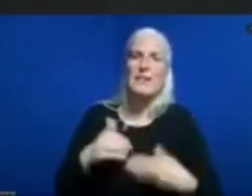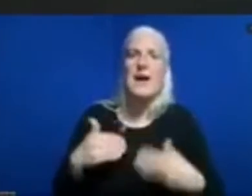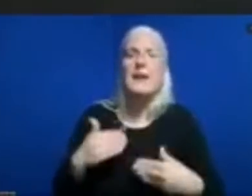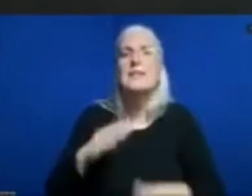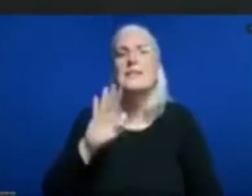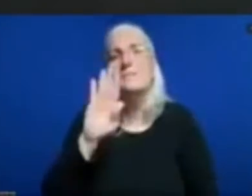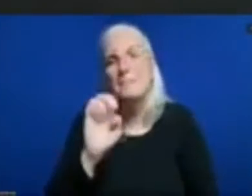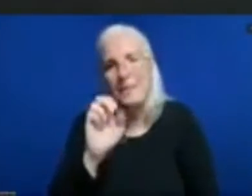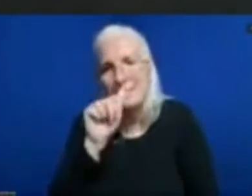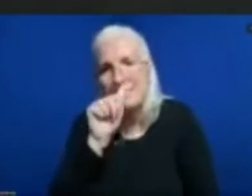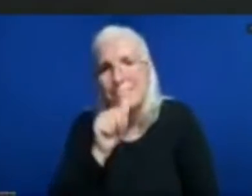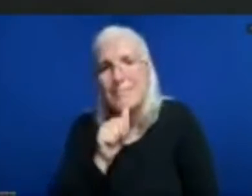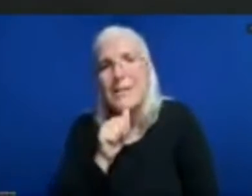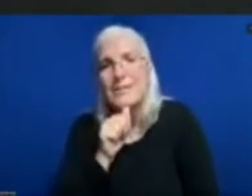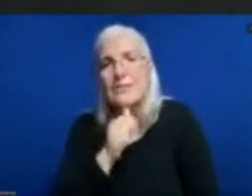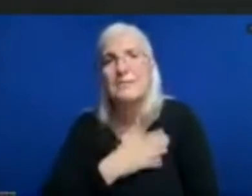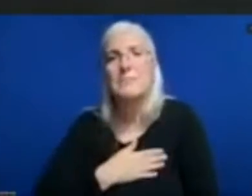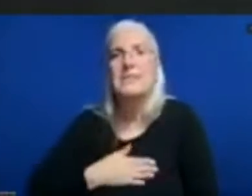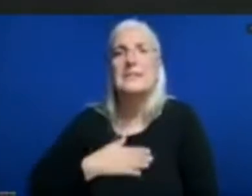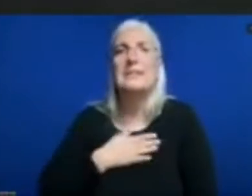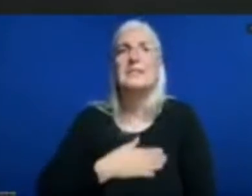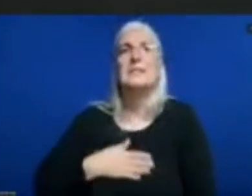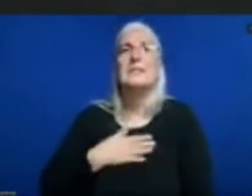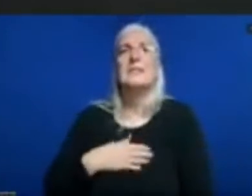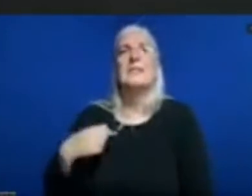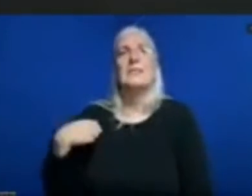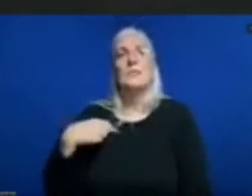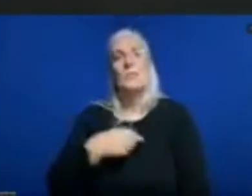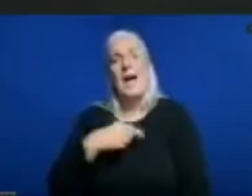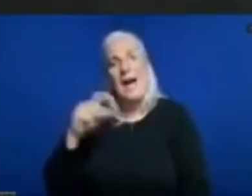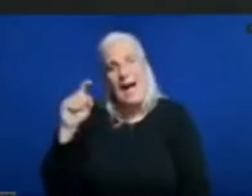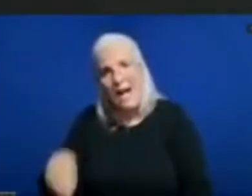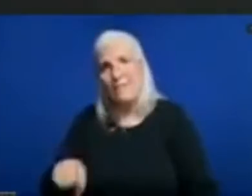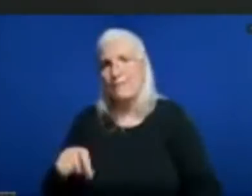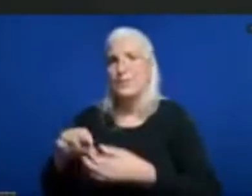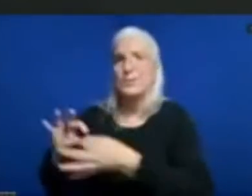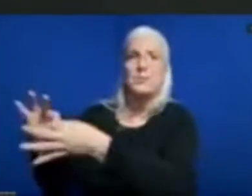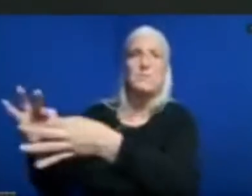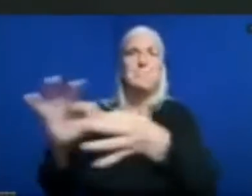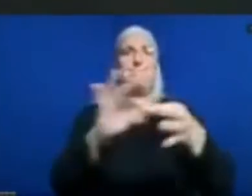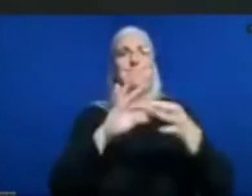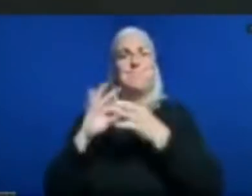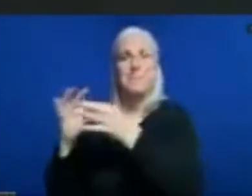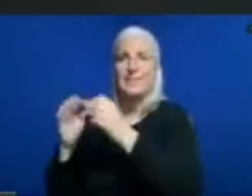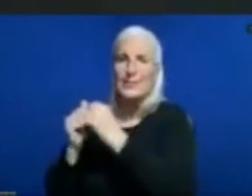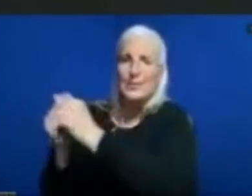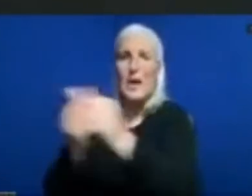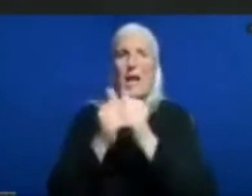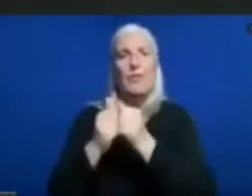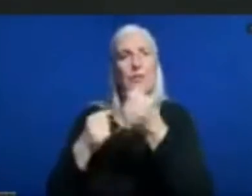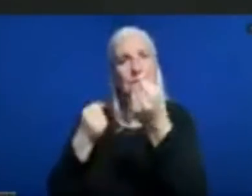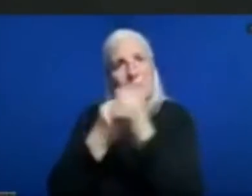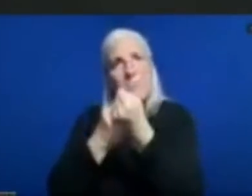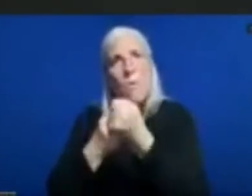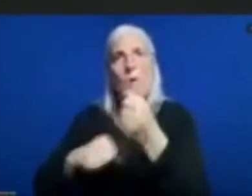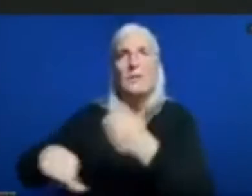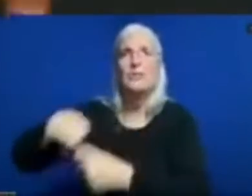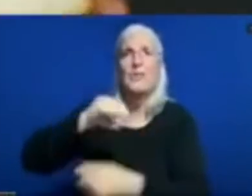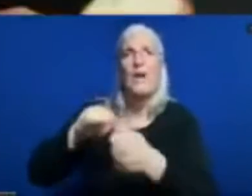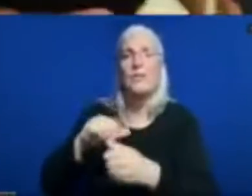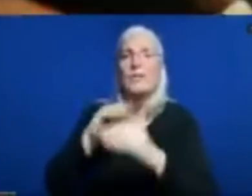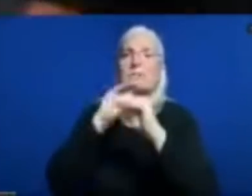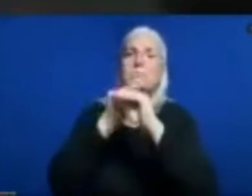before, and we have to work together and support each other through this. And may God bless you and keep you safe. Thank you.